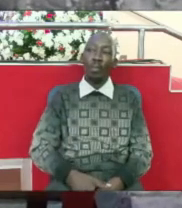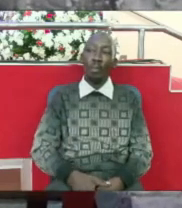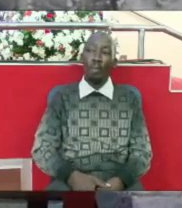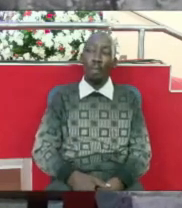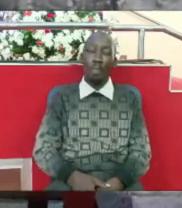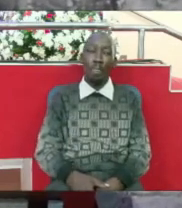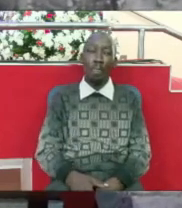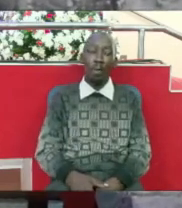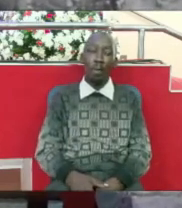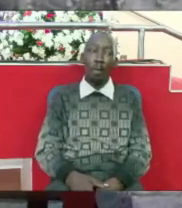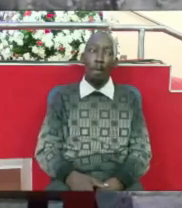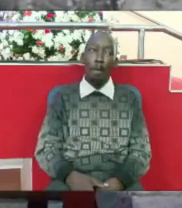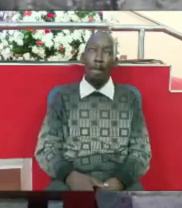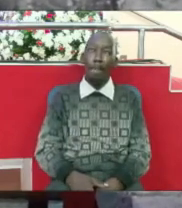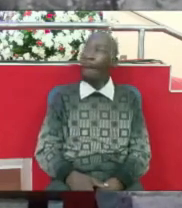Oh, brother.